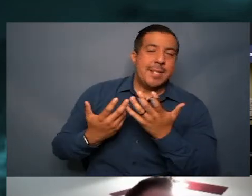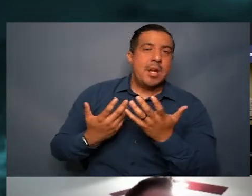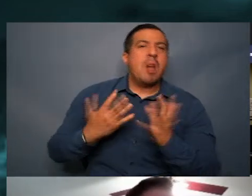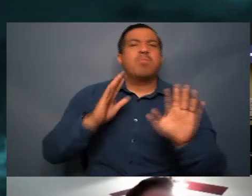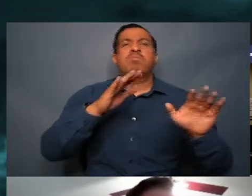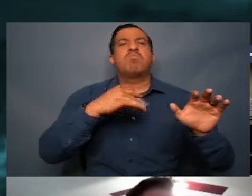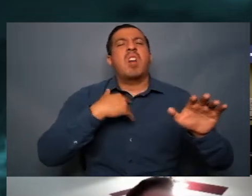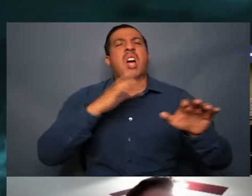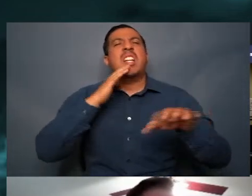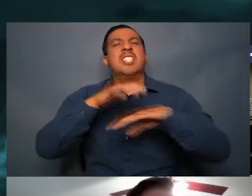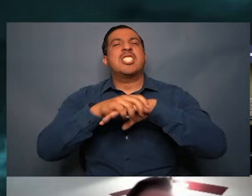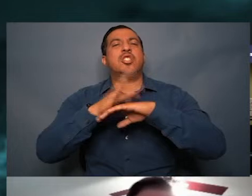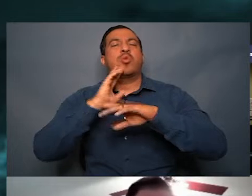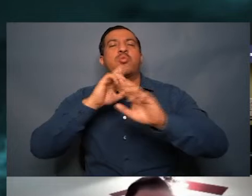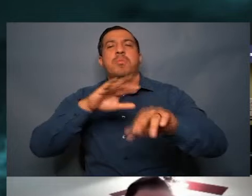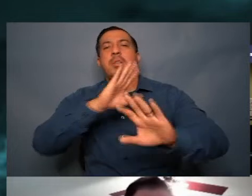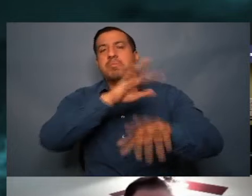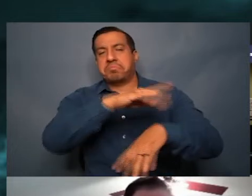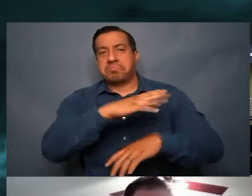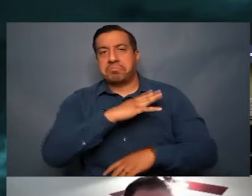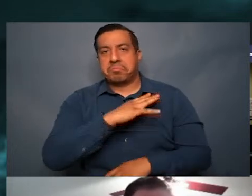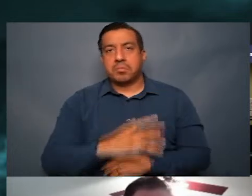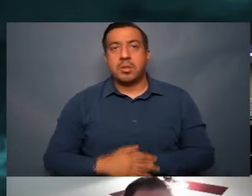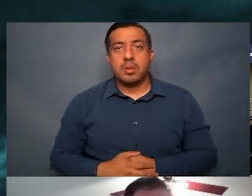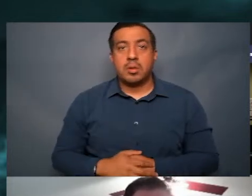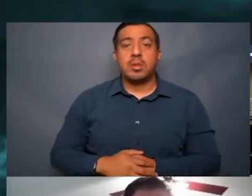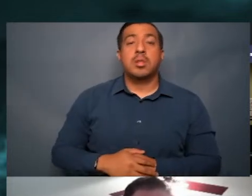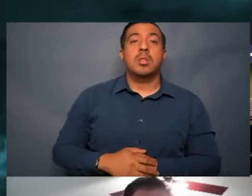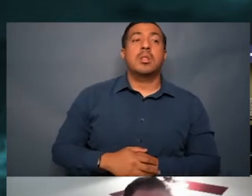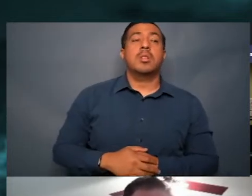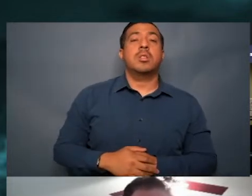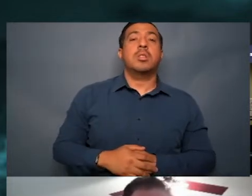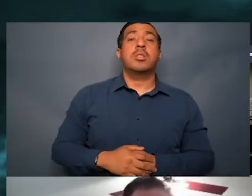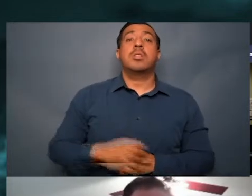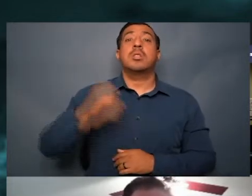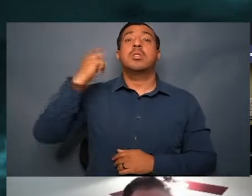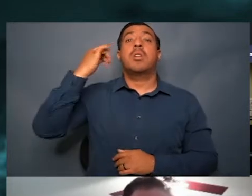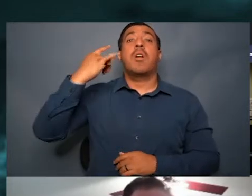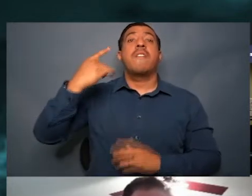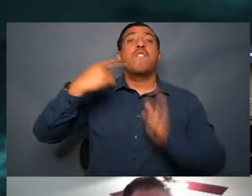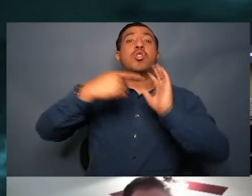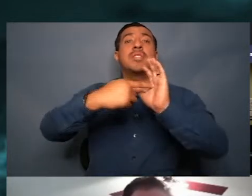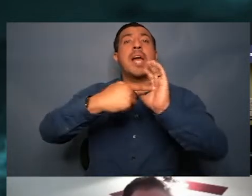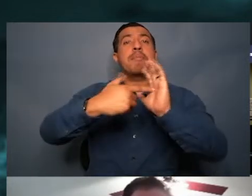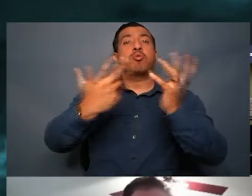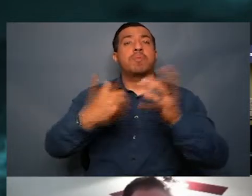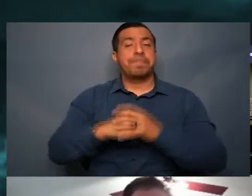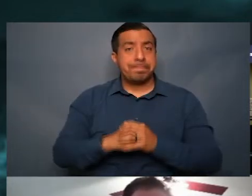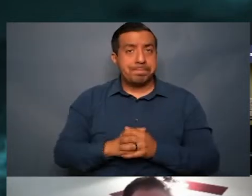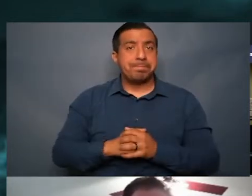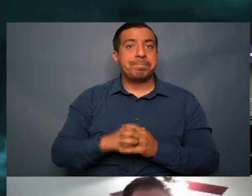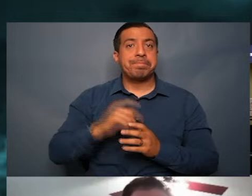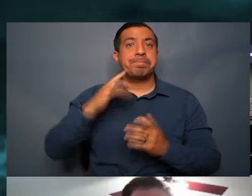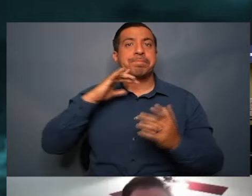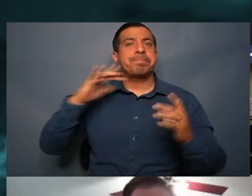I can respond in English. So Okay. likely, for example, in the event that we